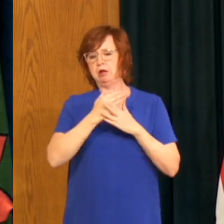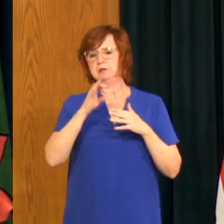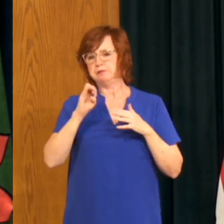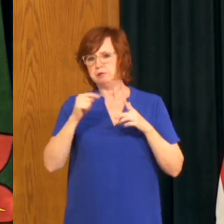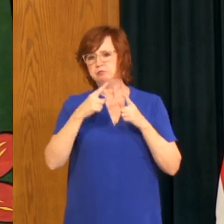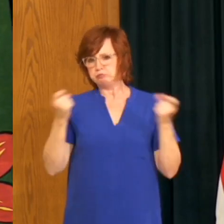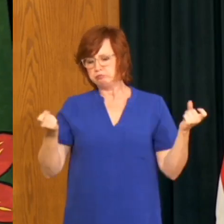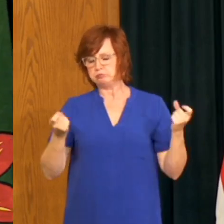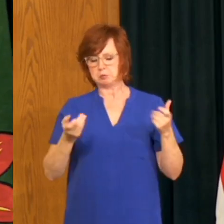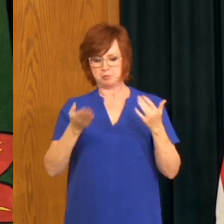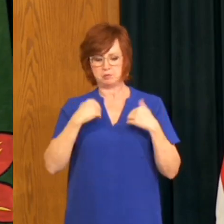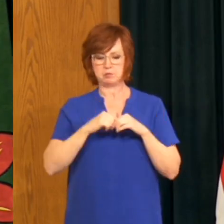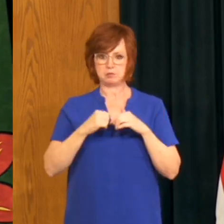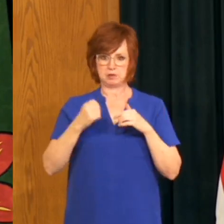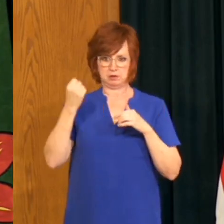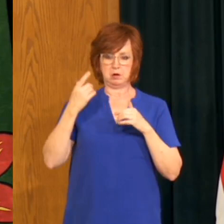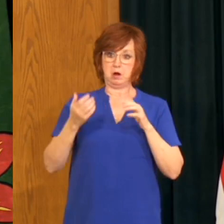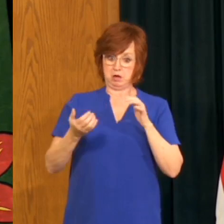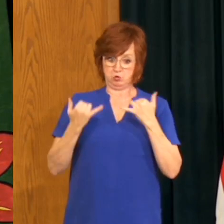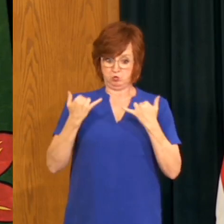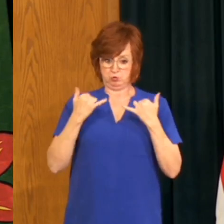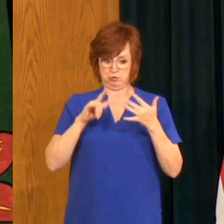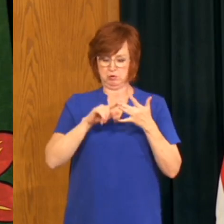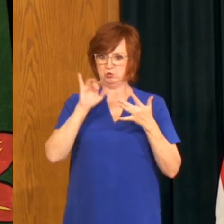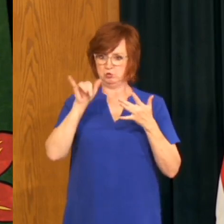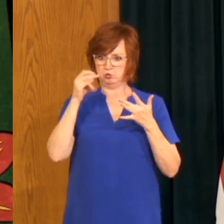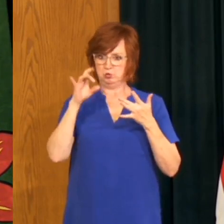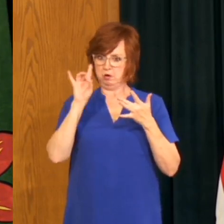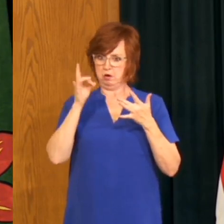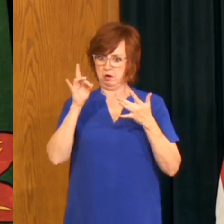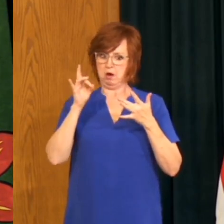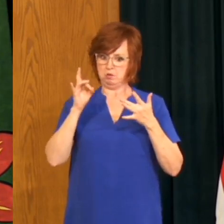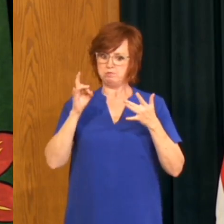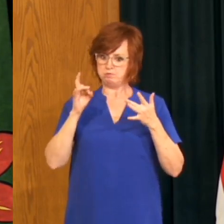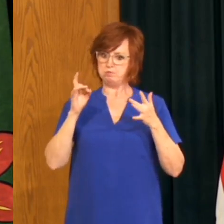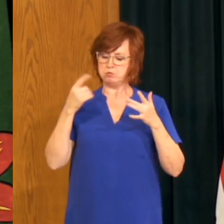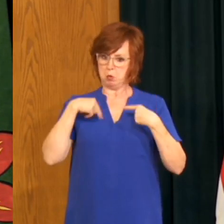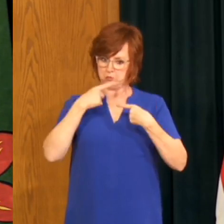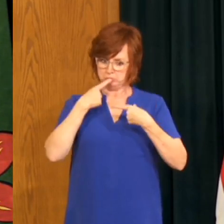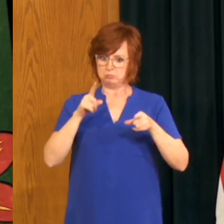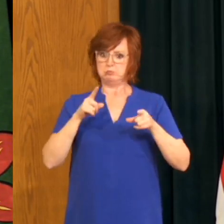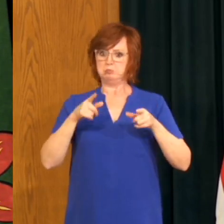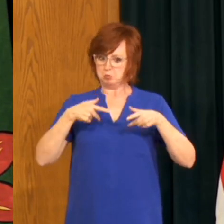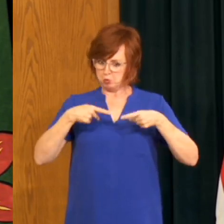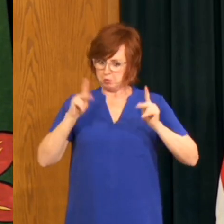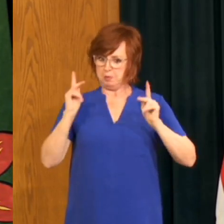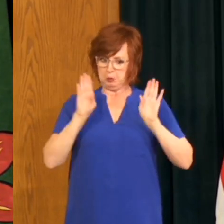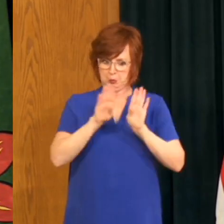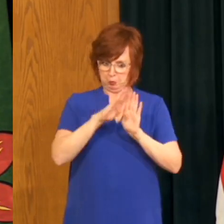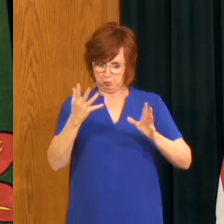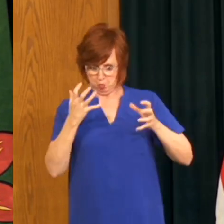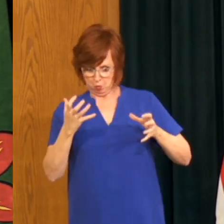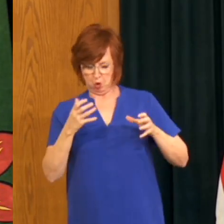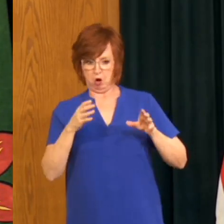every type of business in the province can be open if they choose to do so. Really, the only remaining